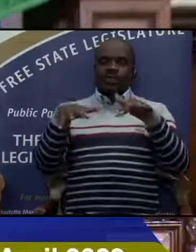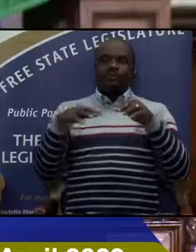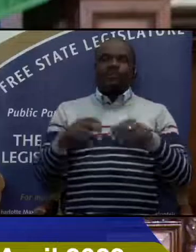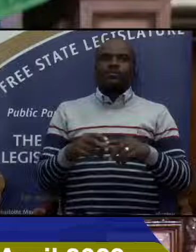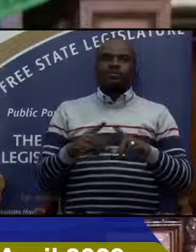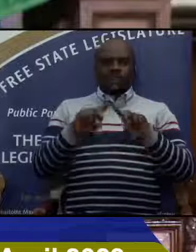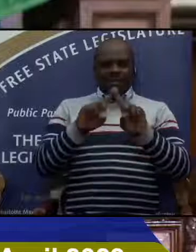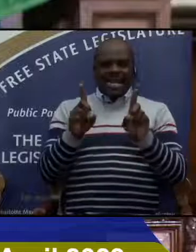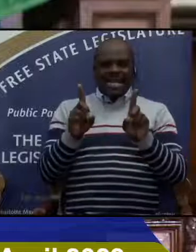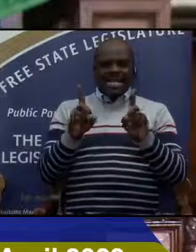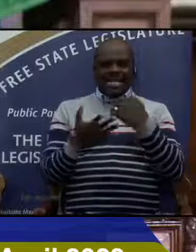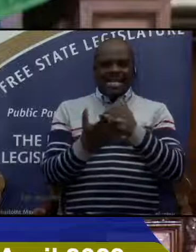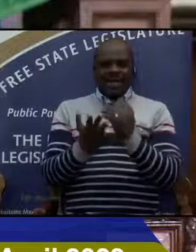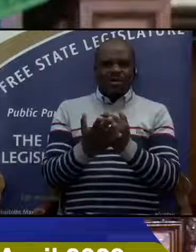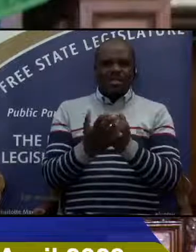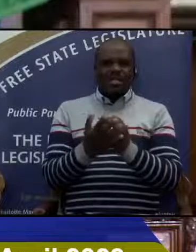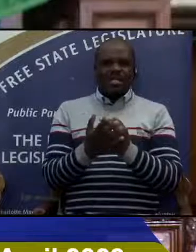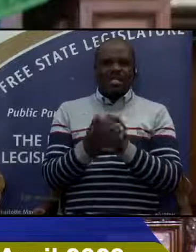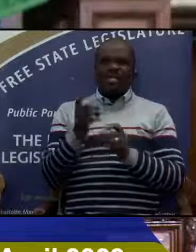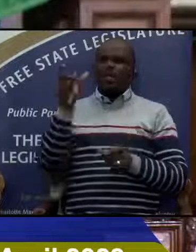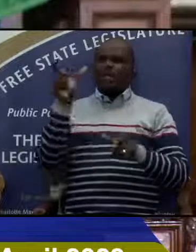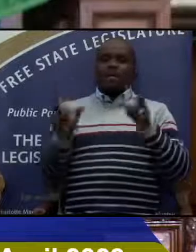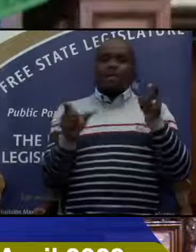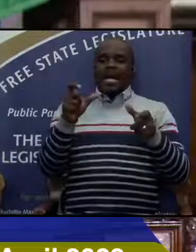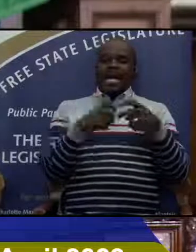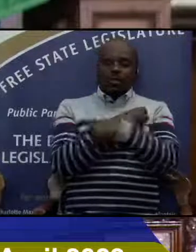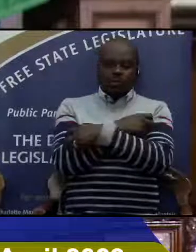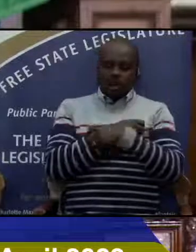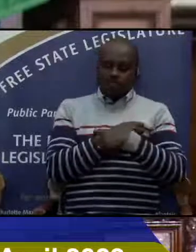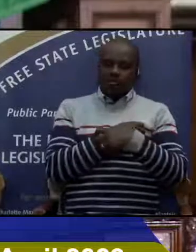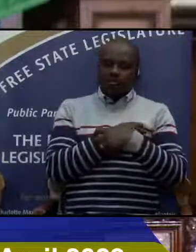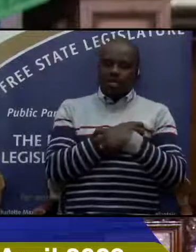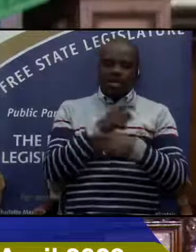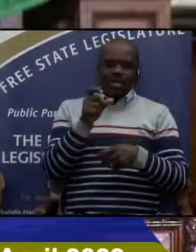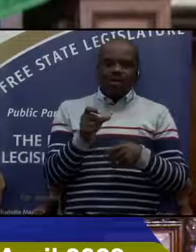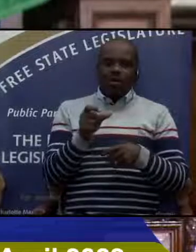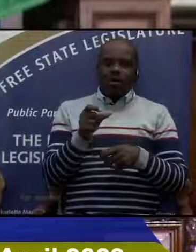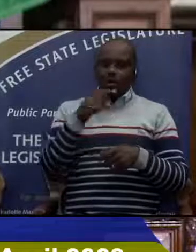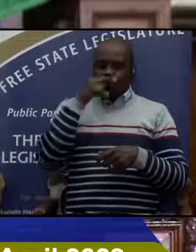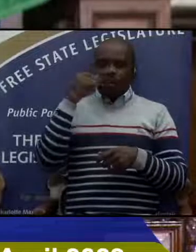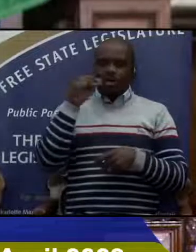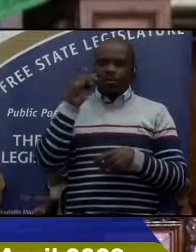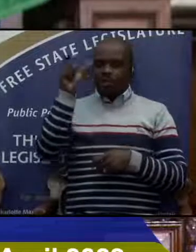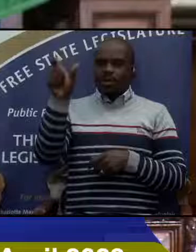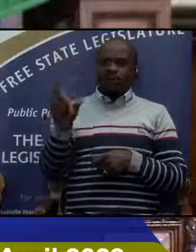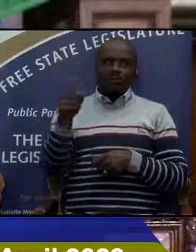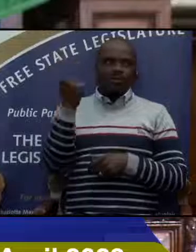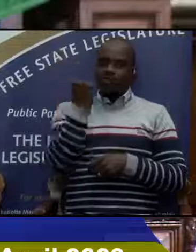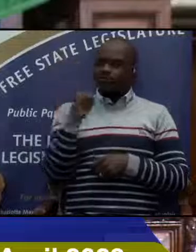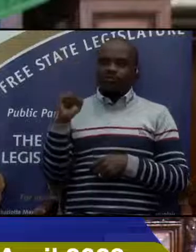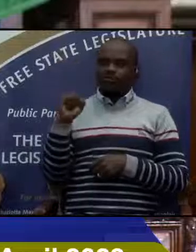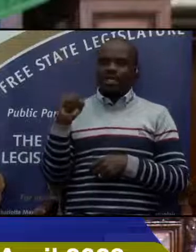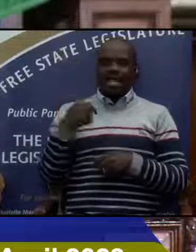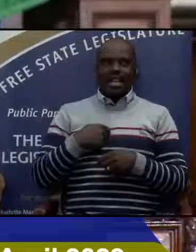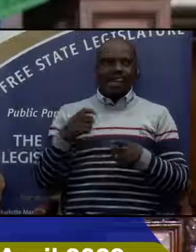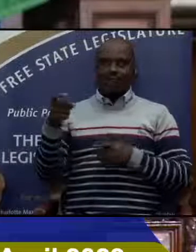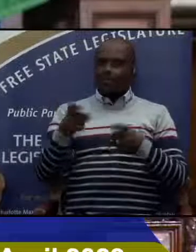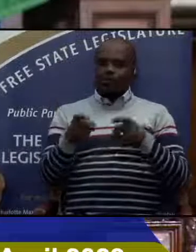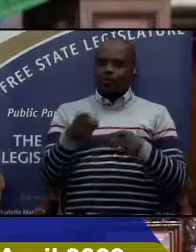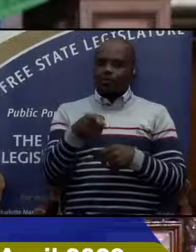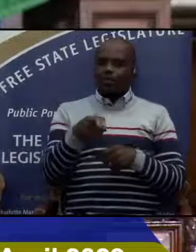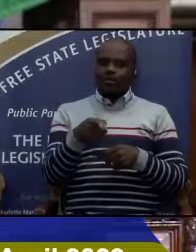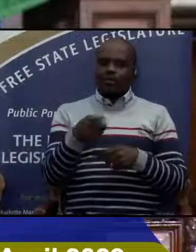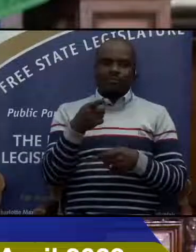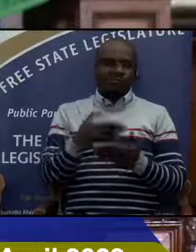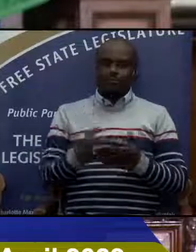he doesn't mention an individual, I won't be able to call him to order. But if it's just a